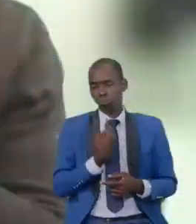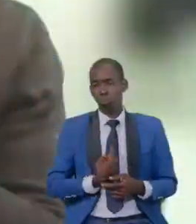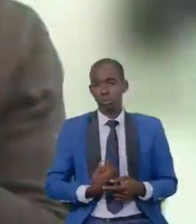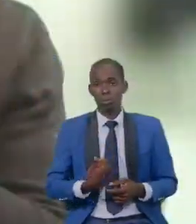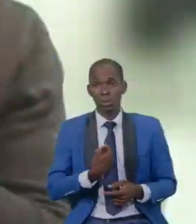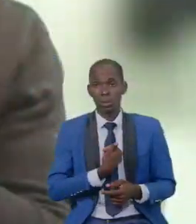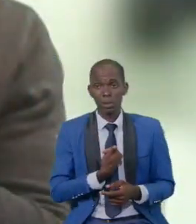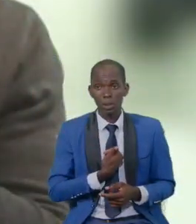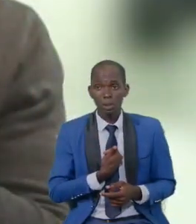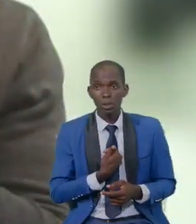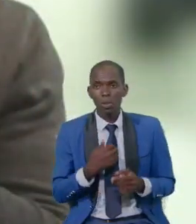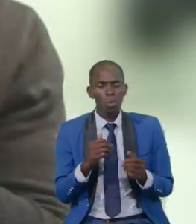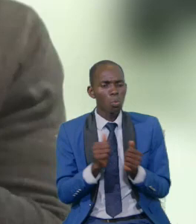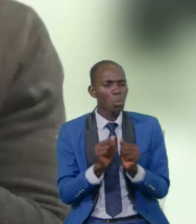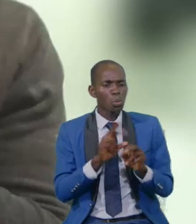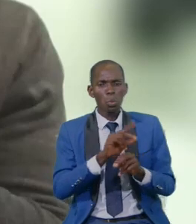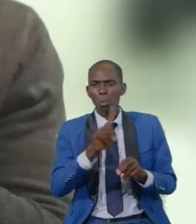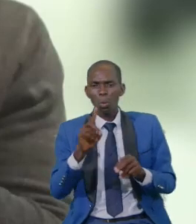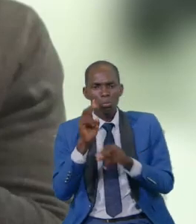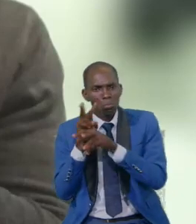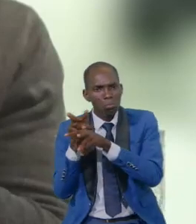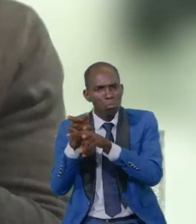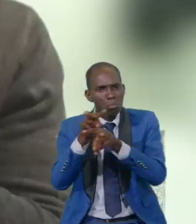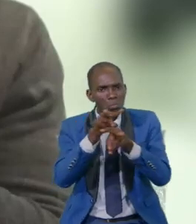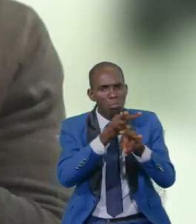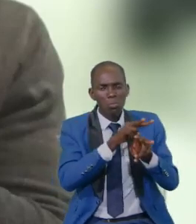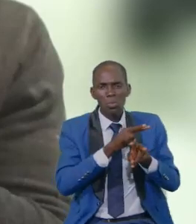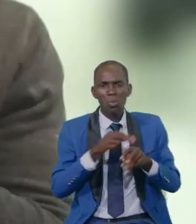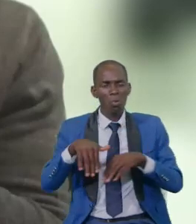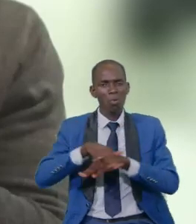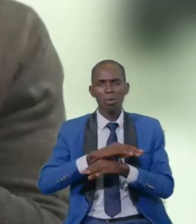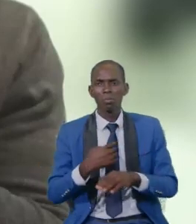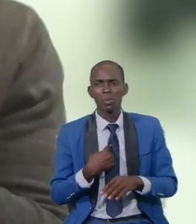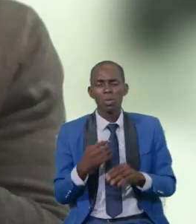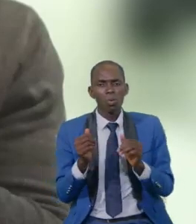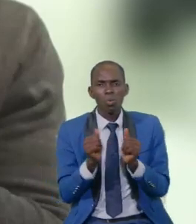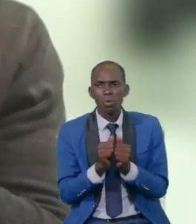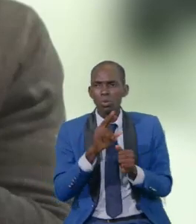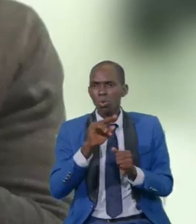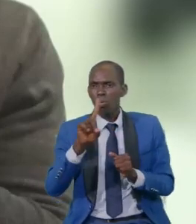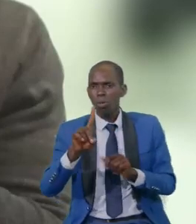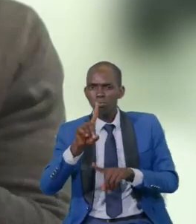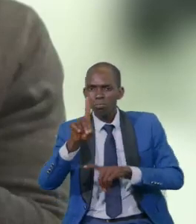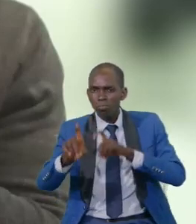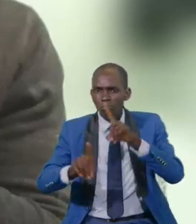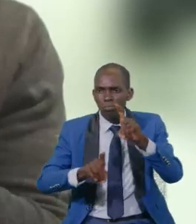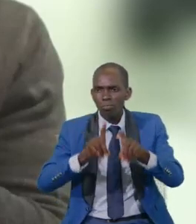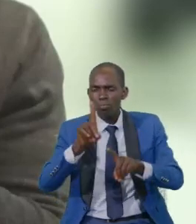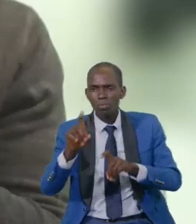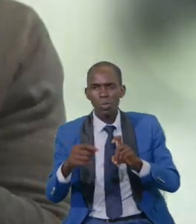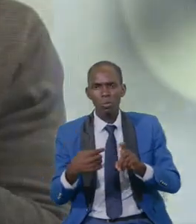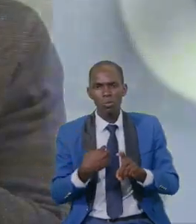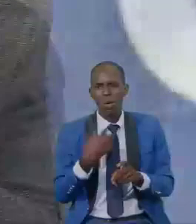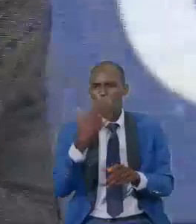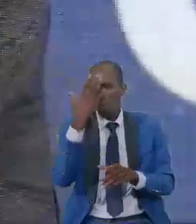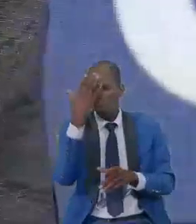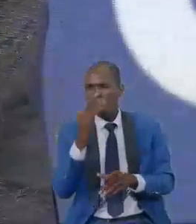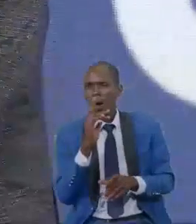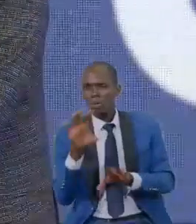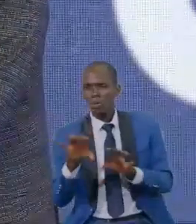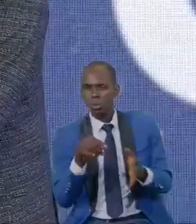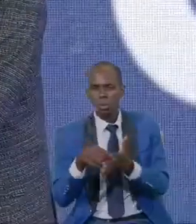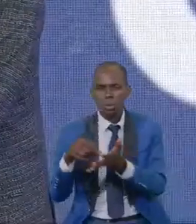with nobody watching over me, with nobody asking me, why are you doing